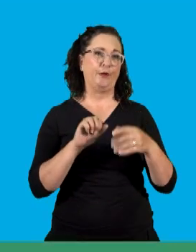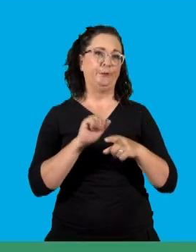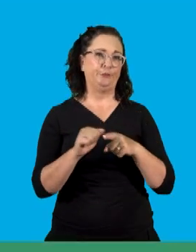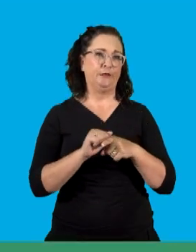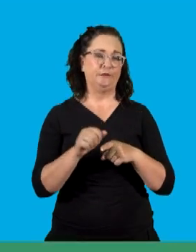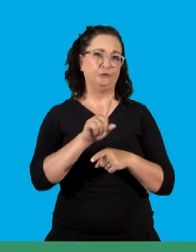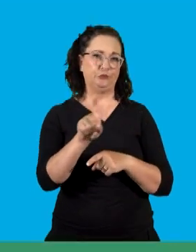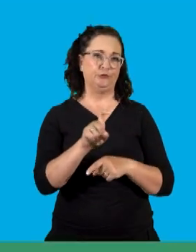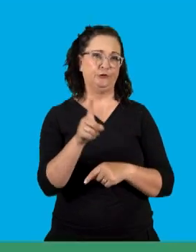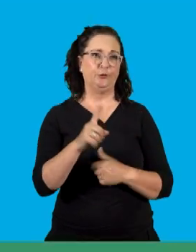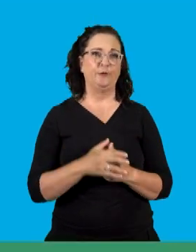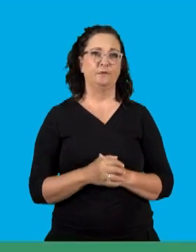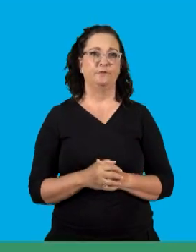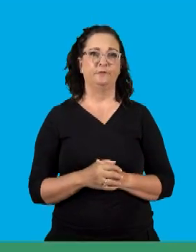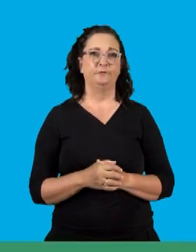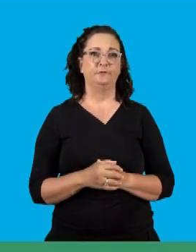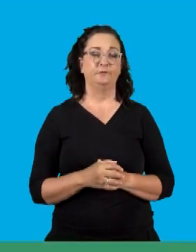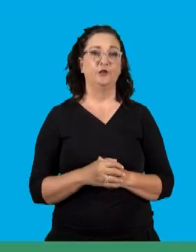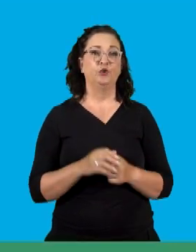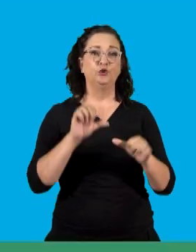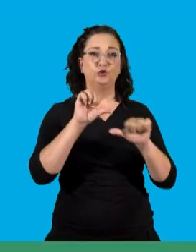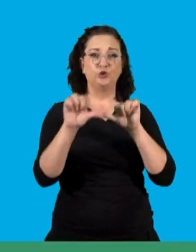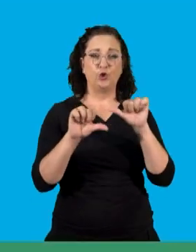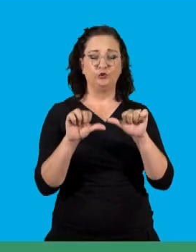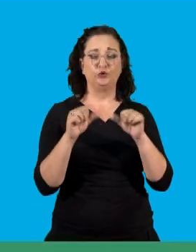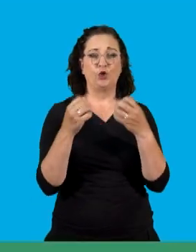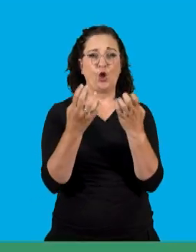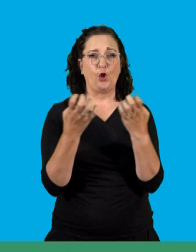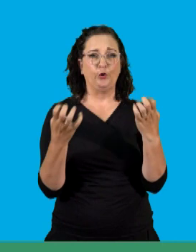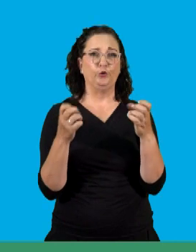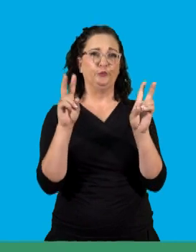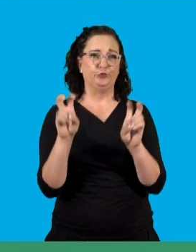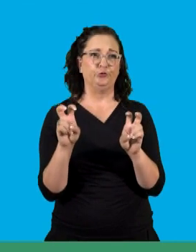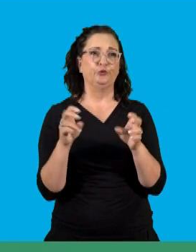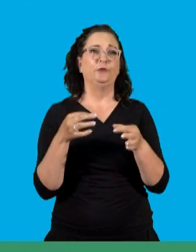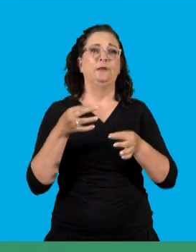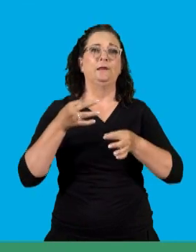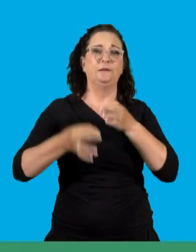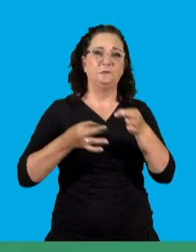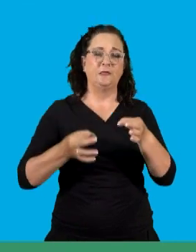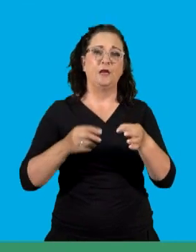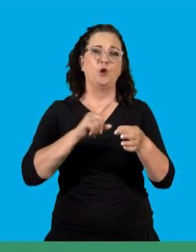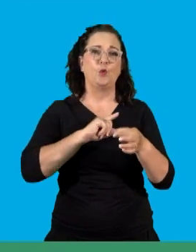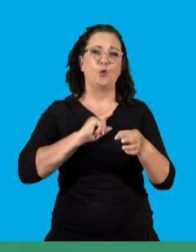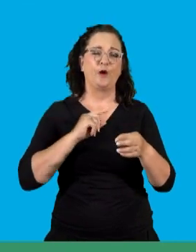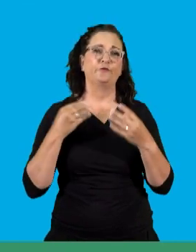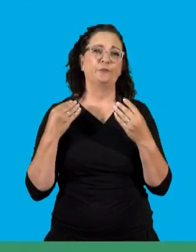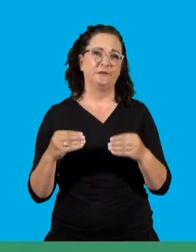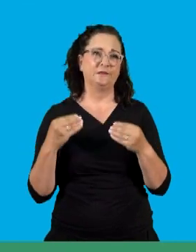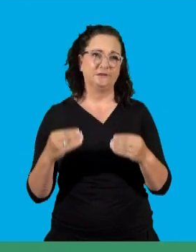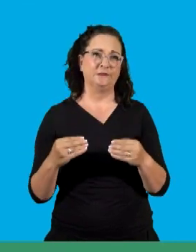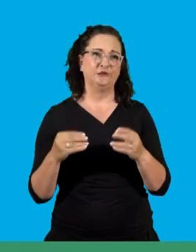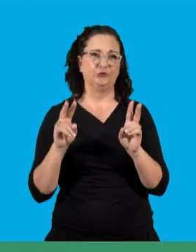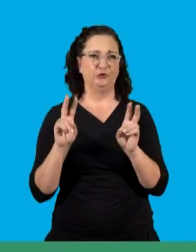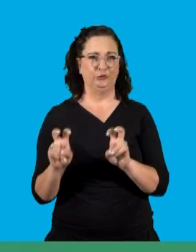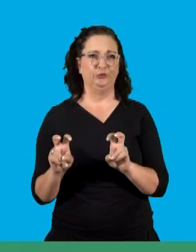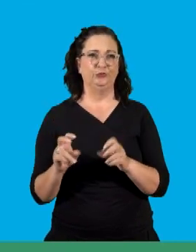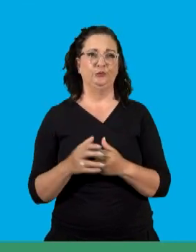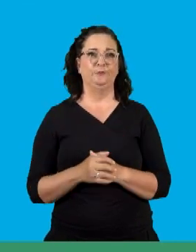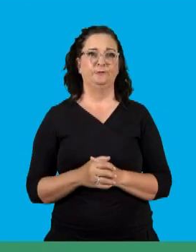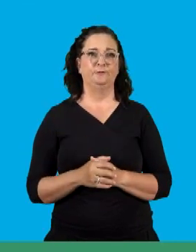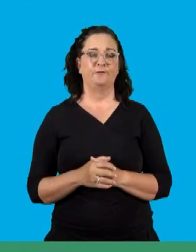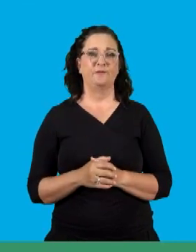it says, explain the reasons why socioeconomic issues pose a challenge to businesses. So these issues